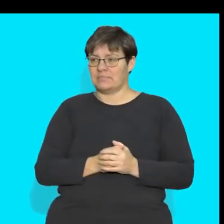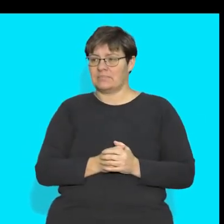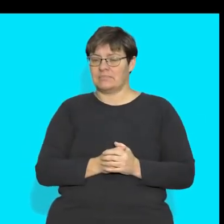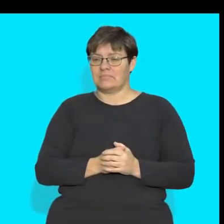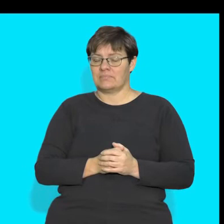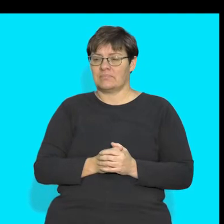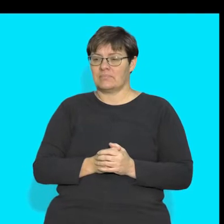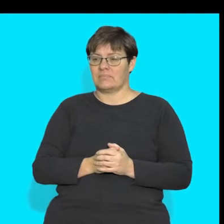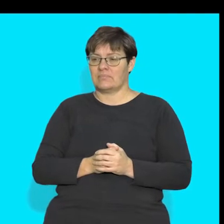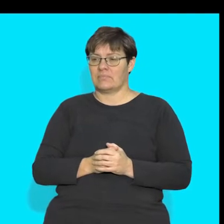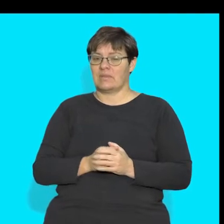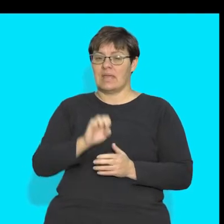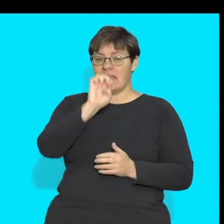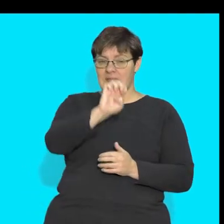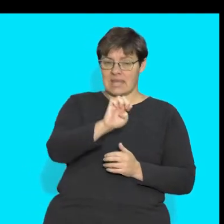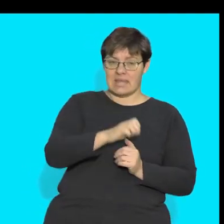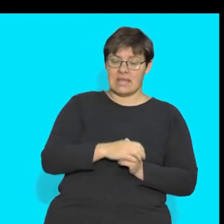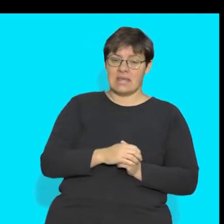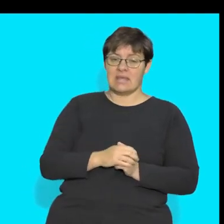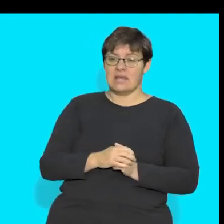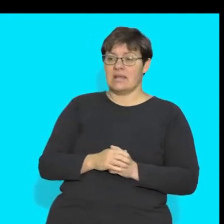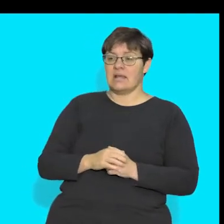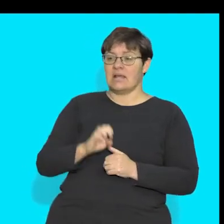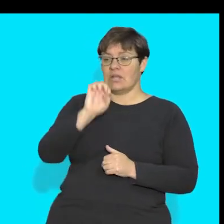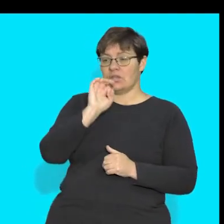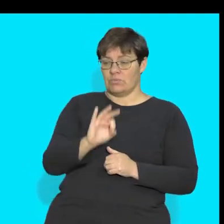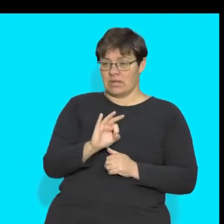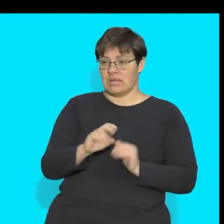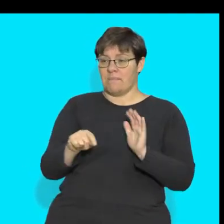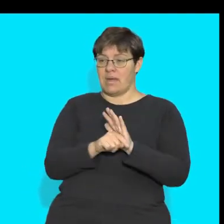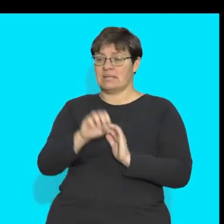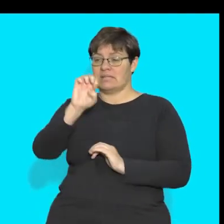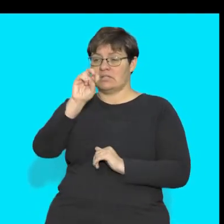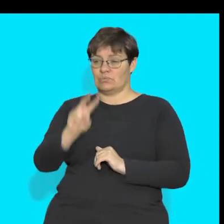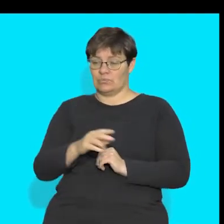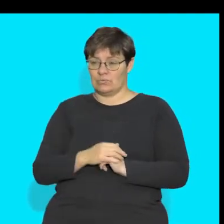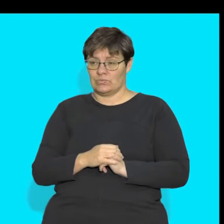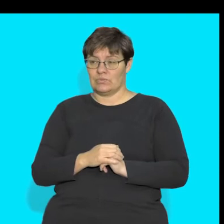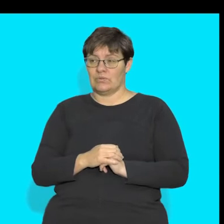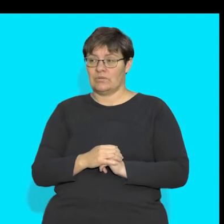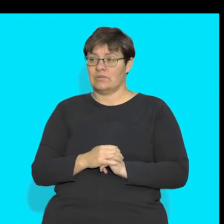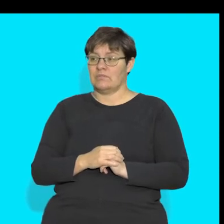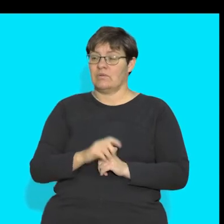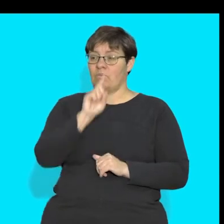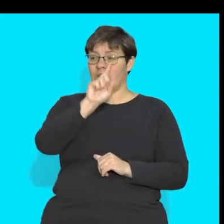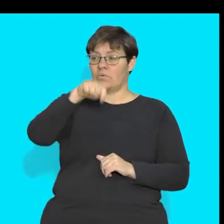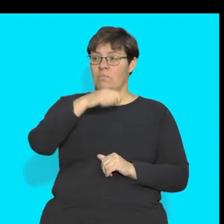E is going to be E3 minus E2. So